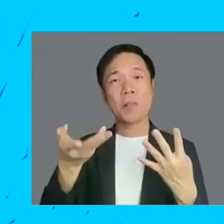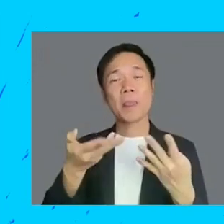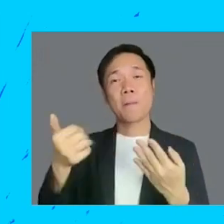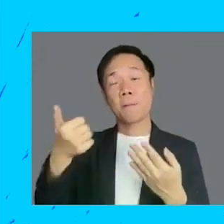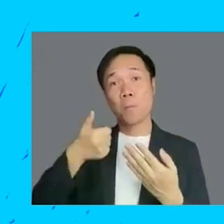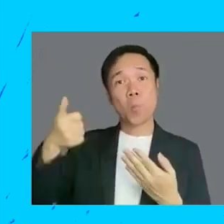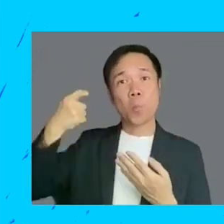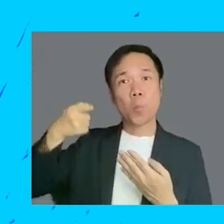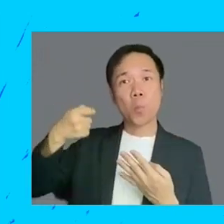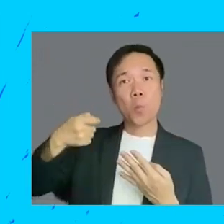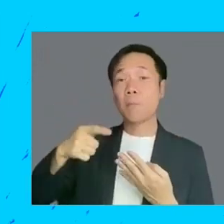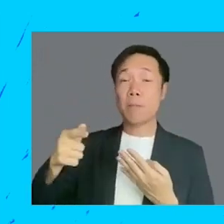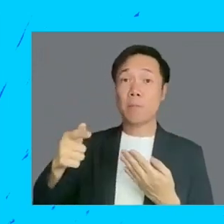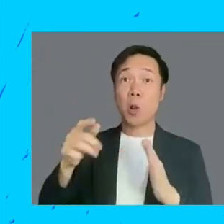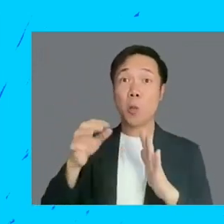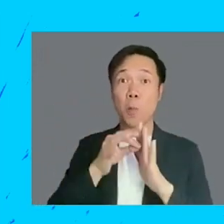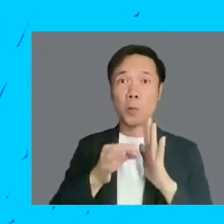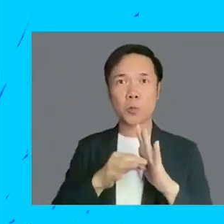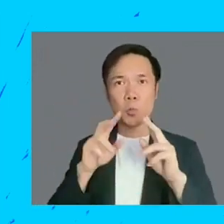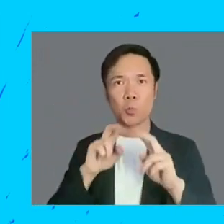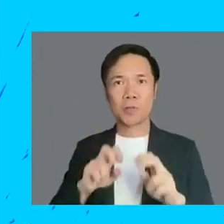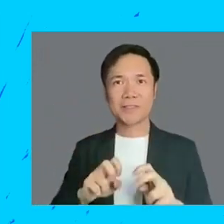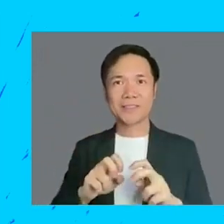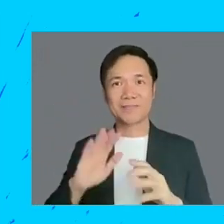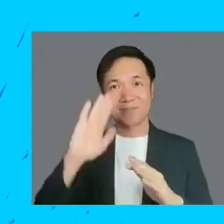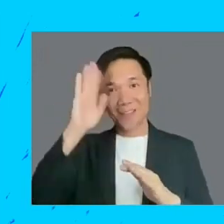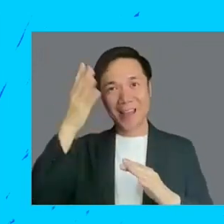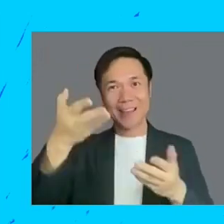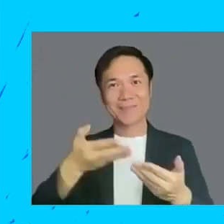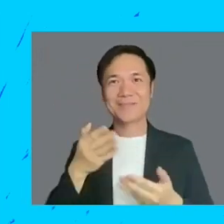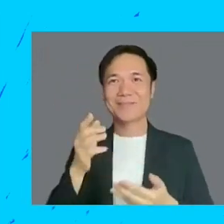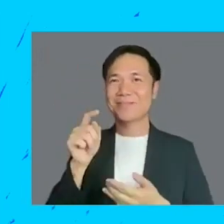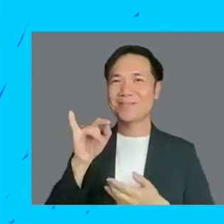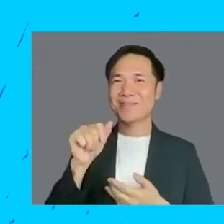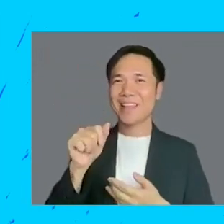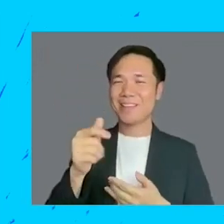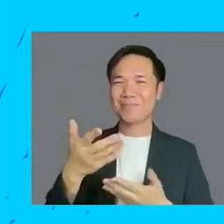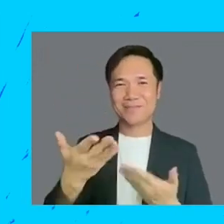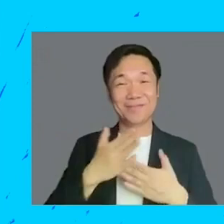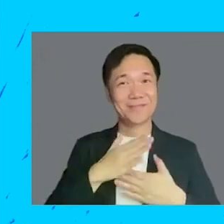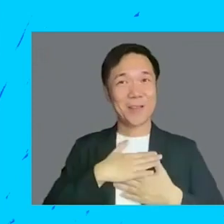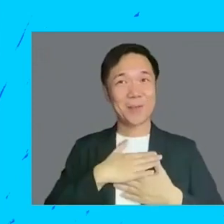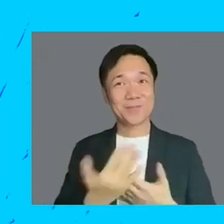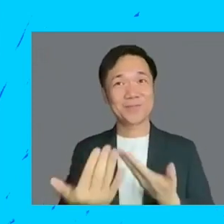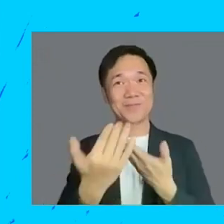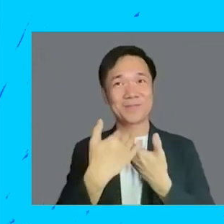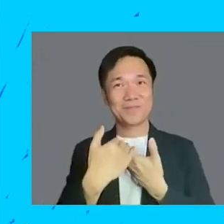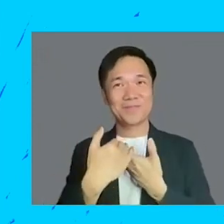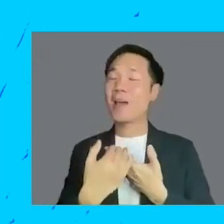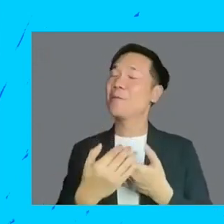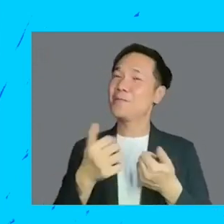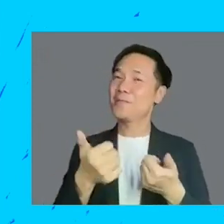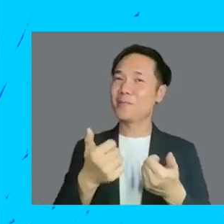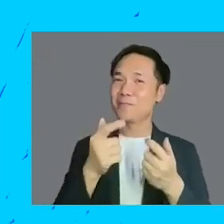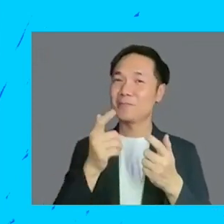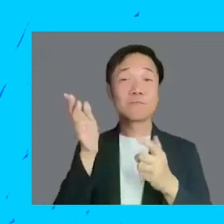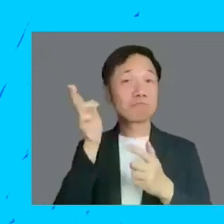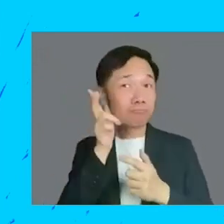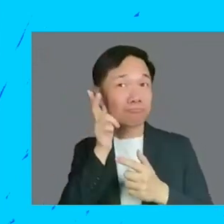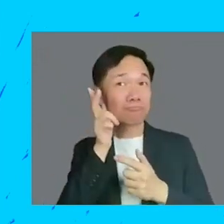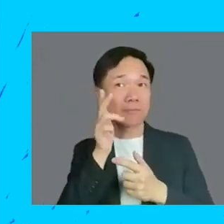Research Solutions. Welcome, Tia. Thank you all so much for making the time to join us today, and we look forward to this discussion.